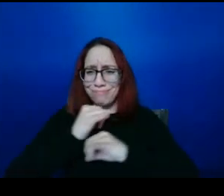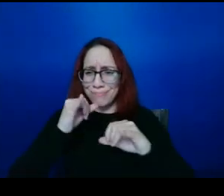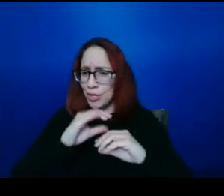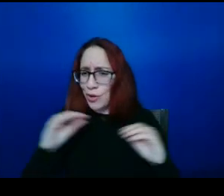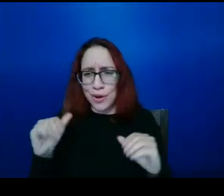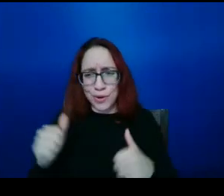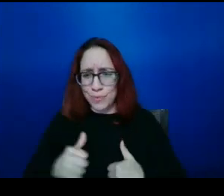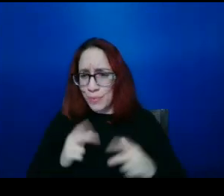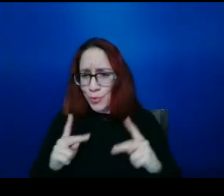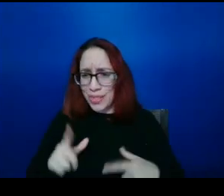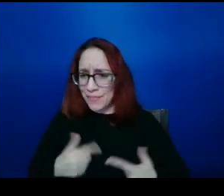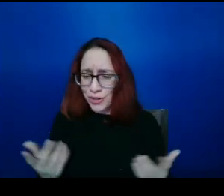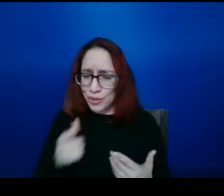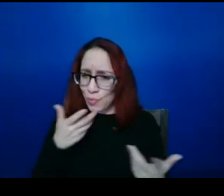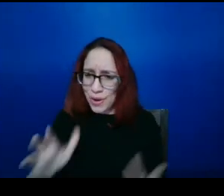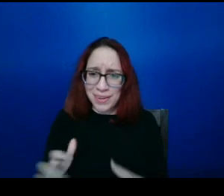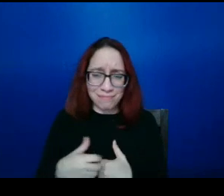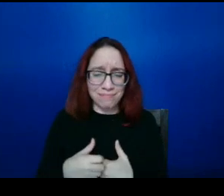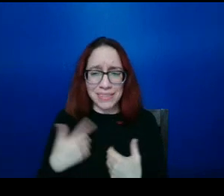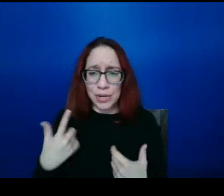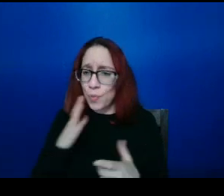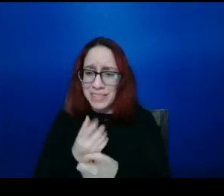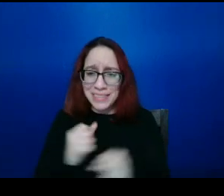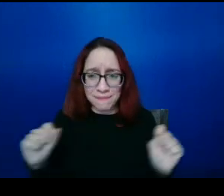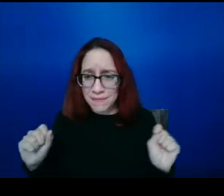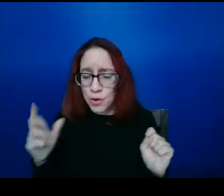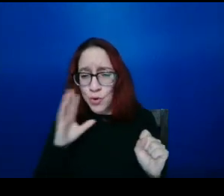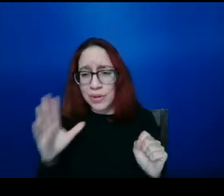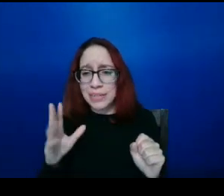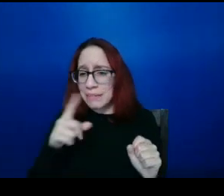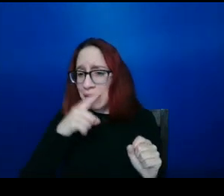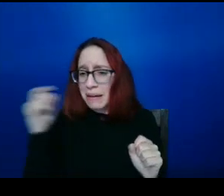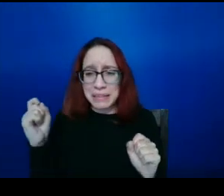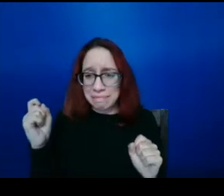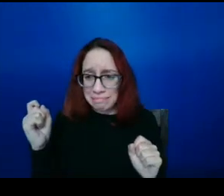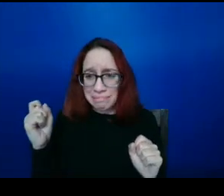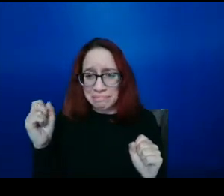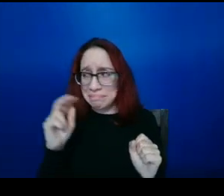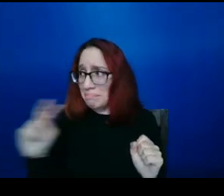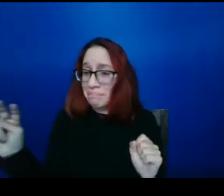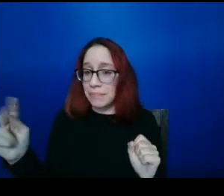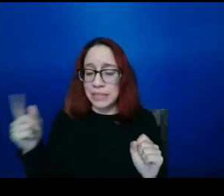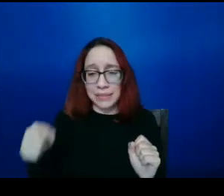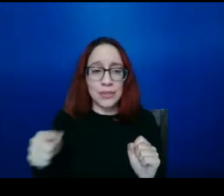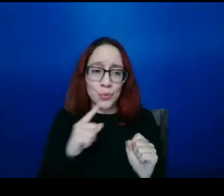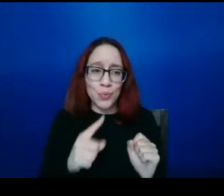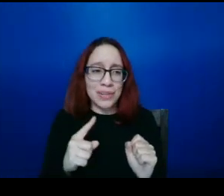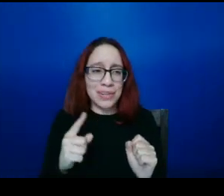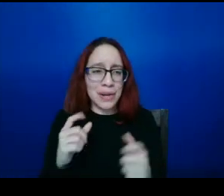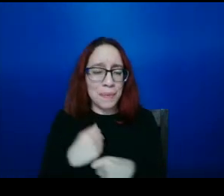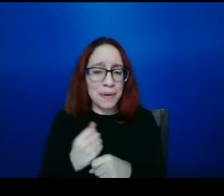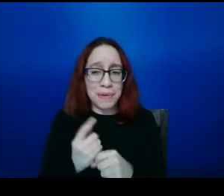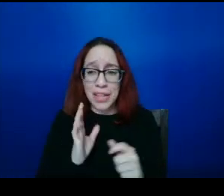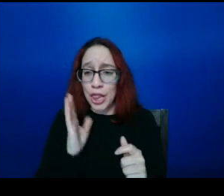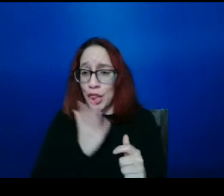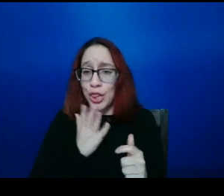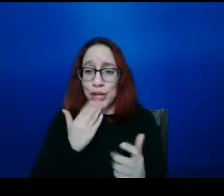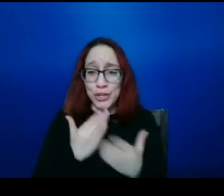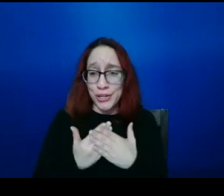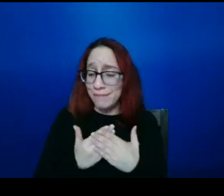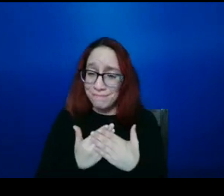of the residents, is not going to be safe, and it's just going to be an ugly eyesore. So this is just making ourselves look